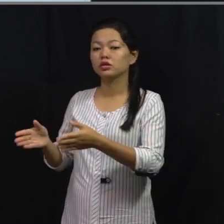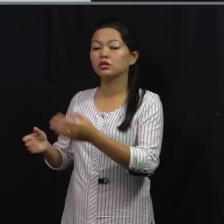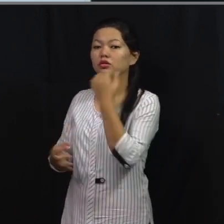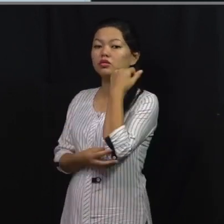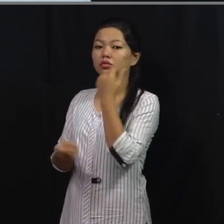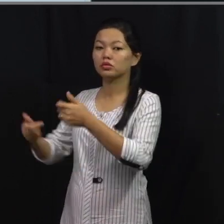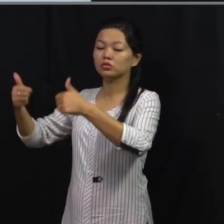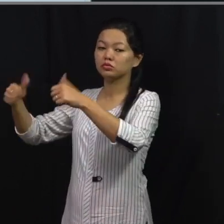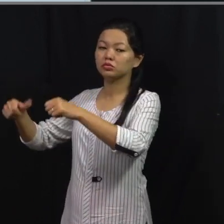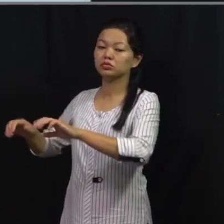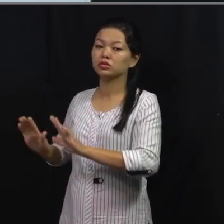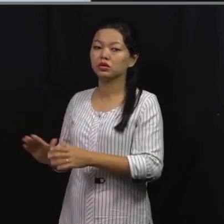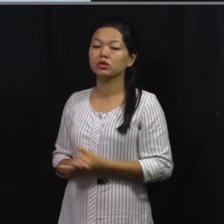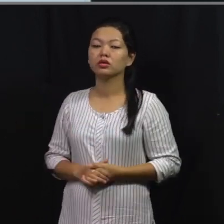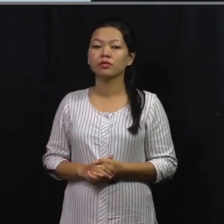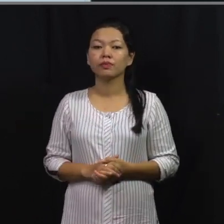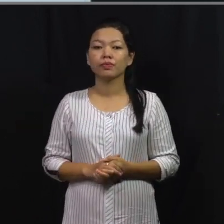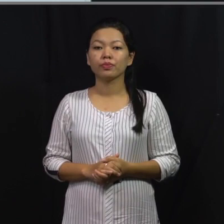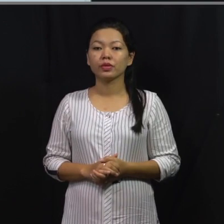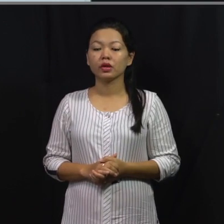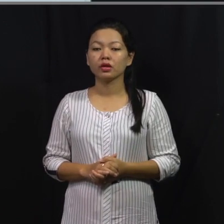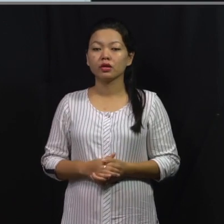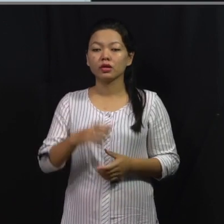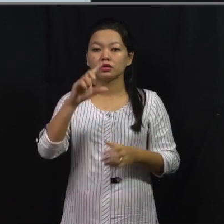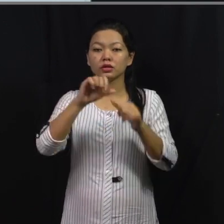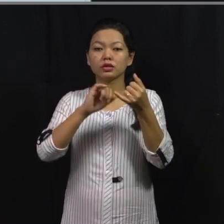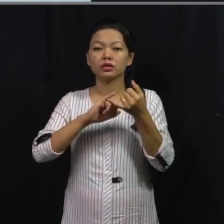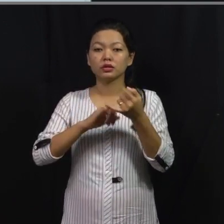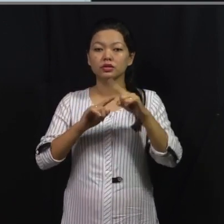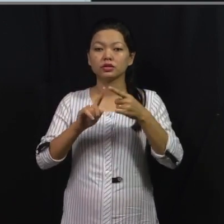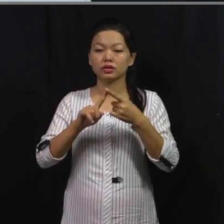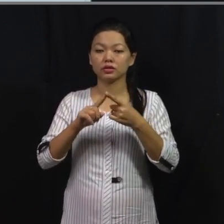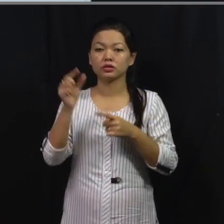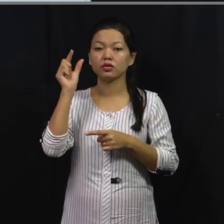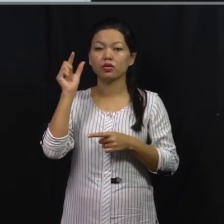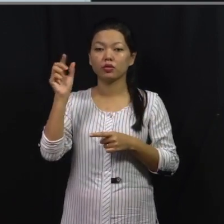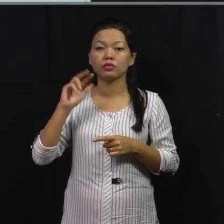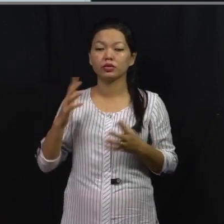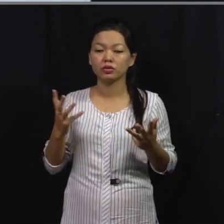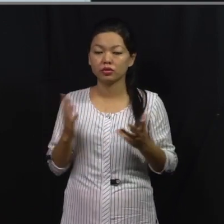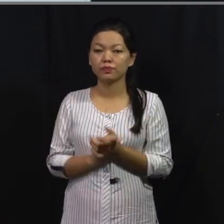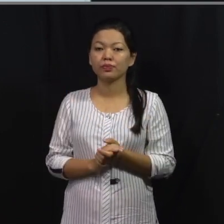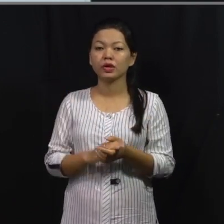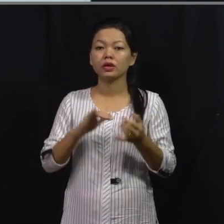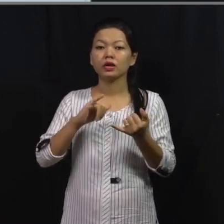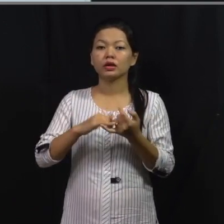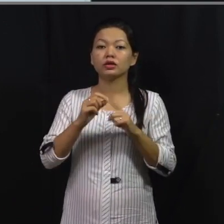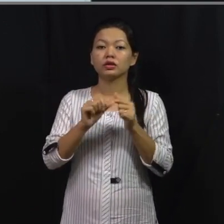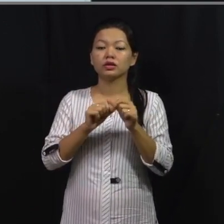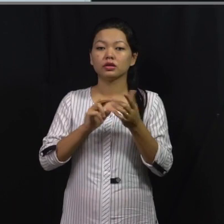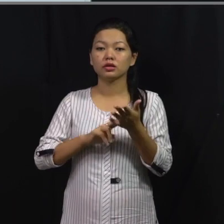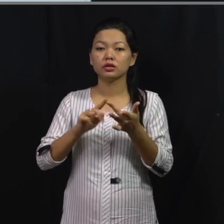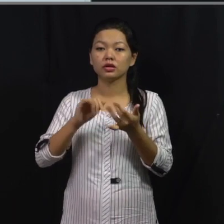Okay, caste is derived from a Spanish word, okay, which means casta or casta, okay,